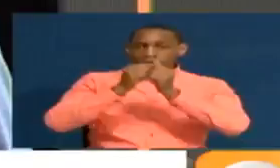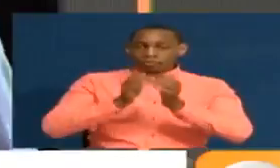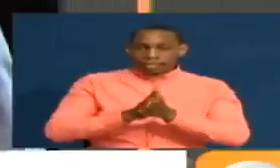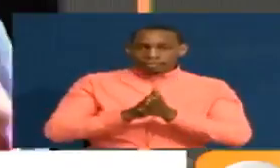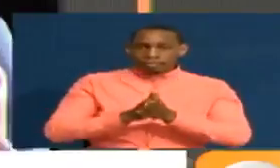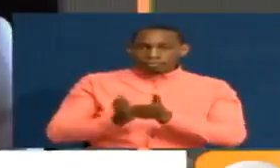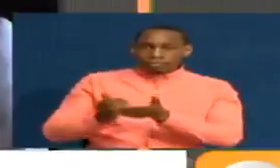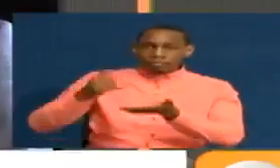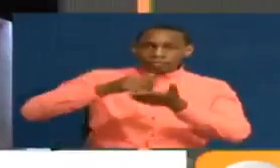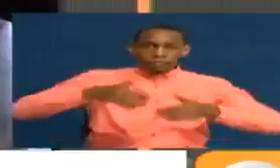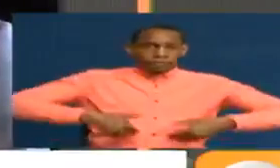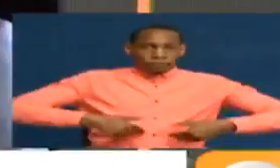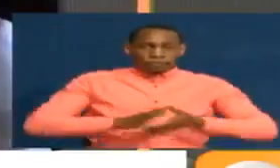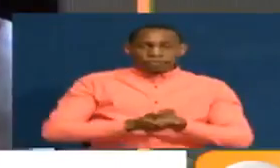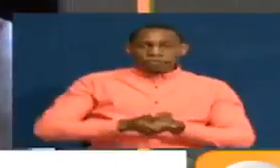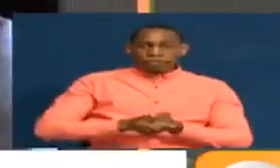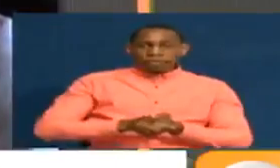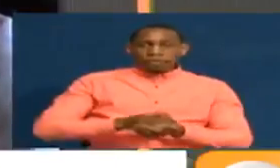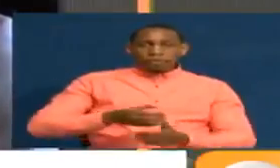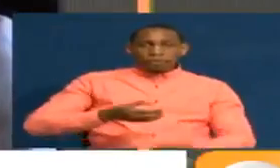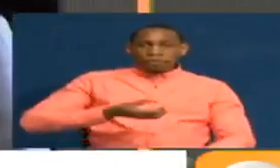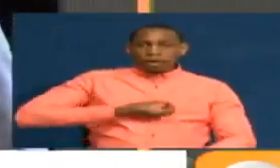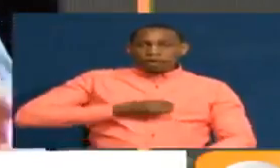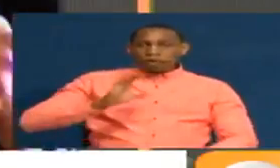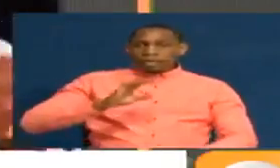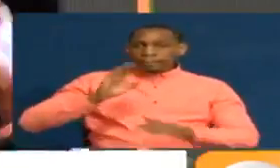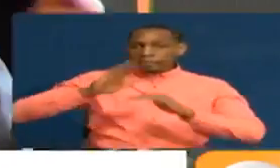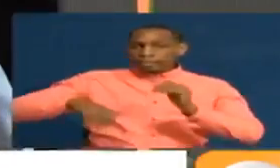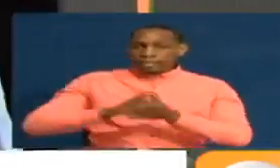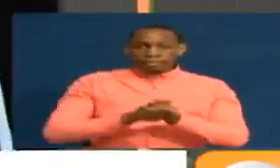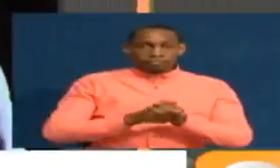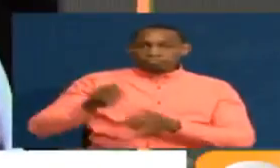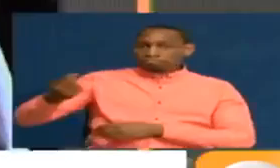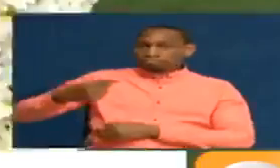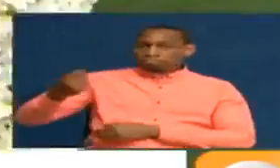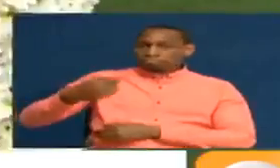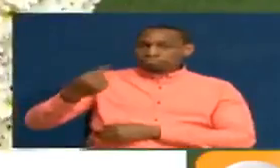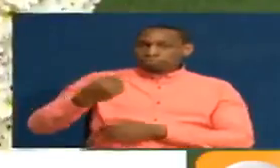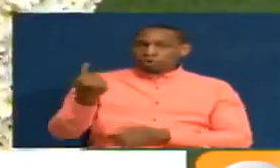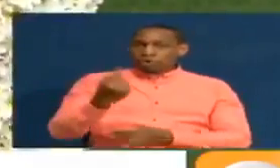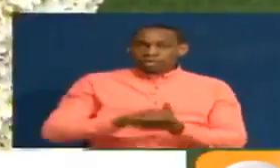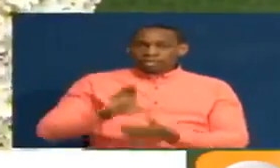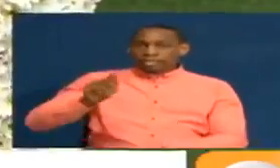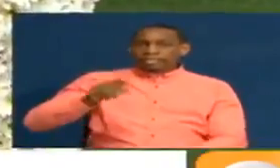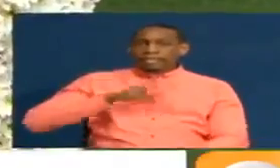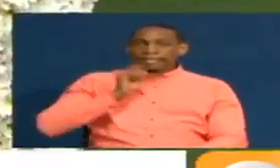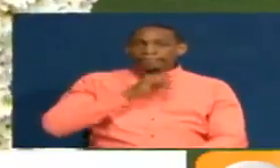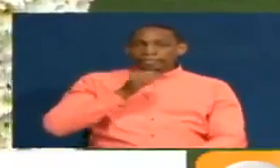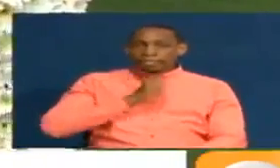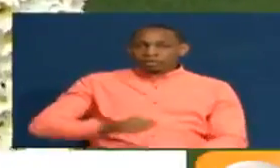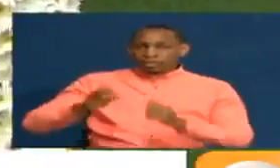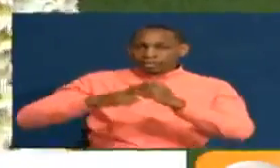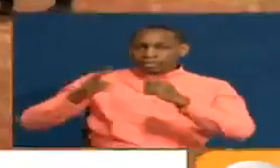youth to be owners of capital, as opposed to, you know, just earners of wages. The late Kirubi, who died at the age